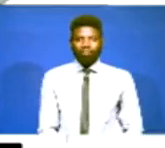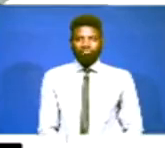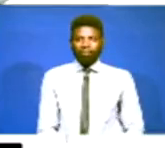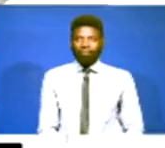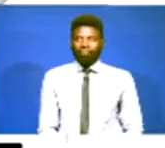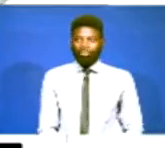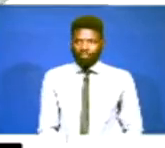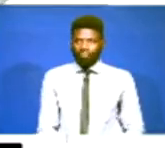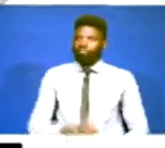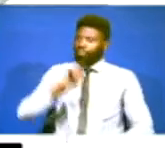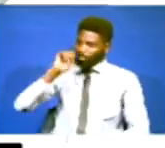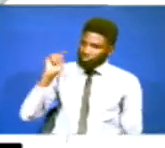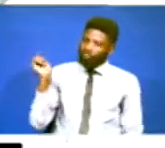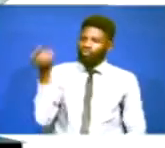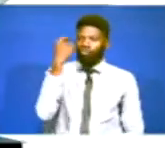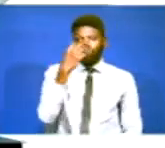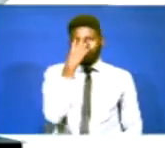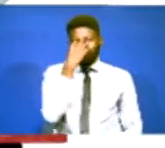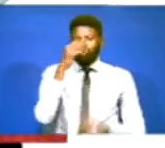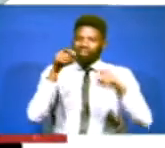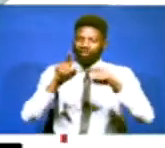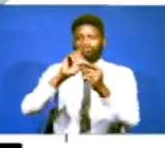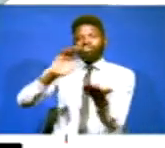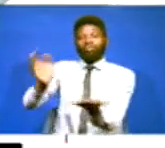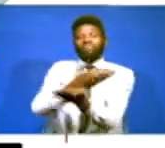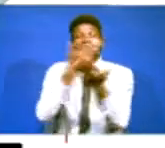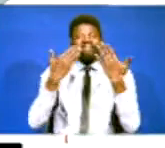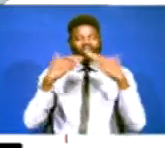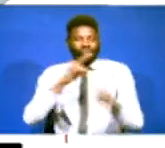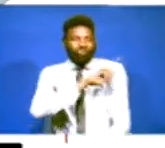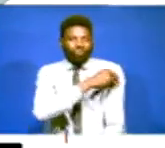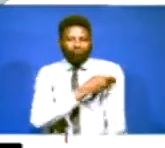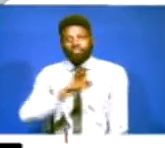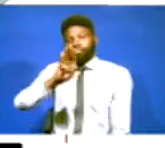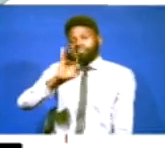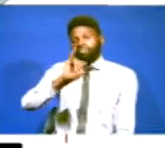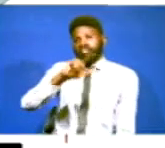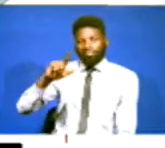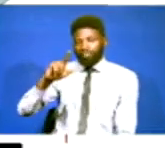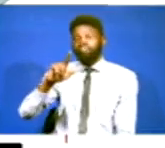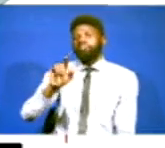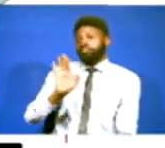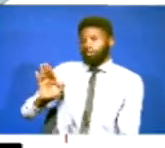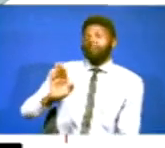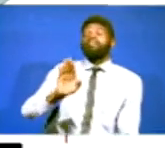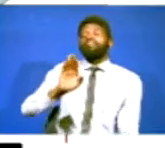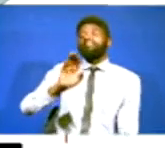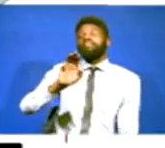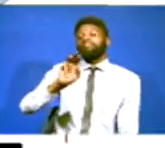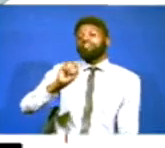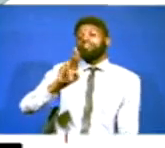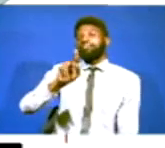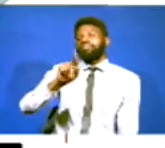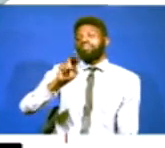President William Ruto has waived the hospital bill of Mukami Kimathi, wife to celebrated Kenyan freedom fighter Dedan